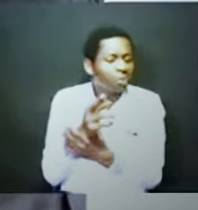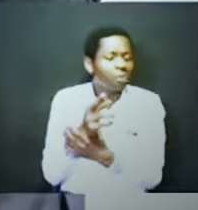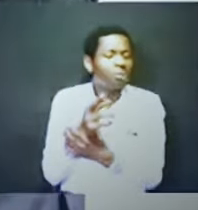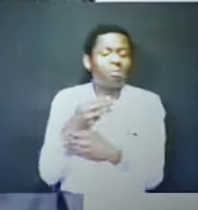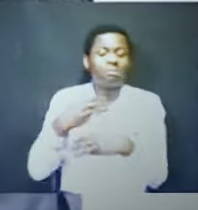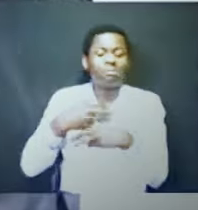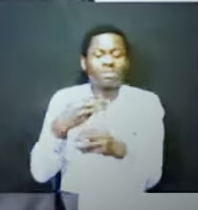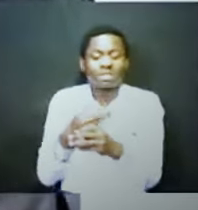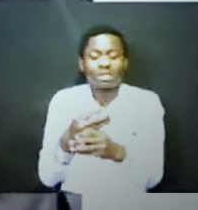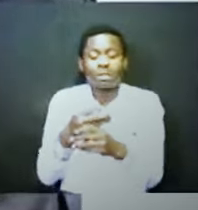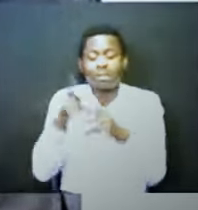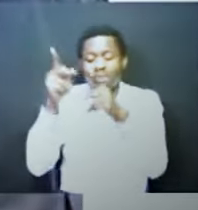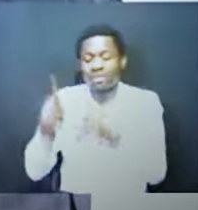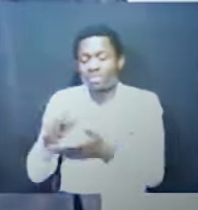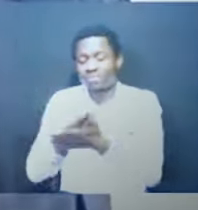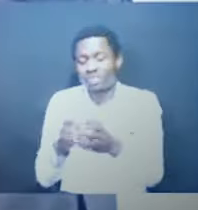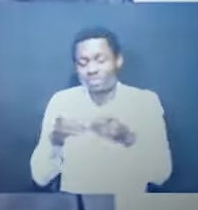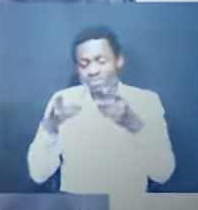disciple of a